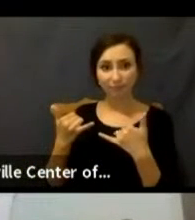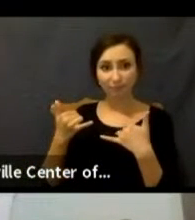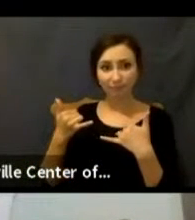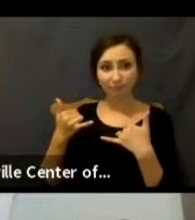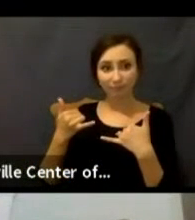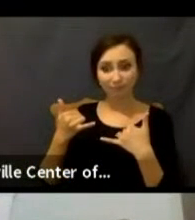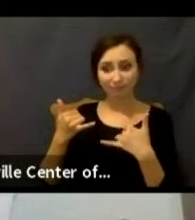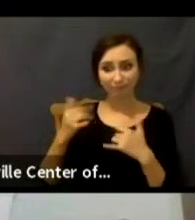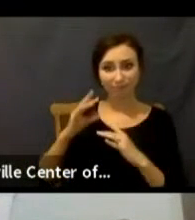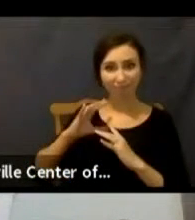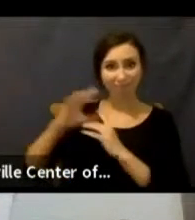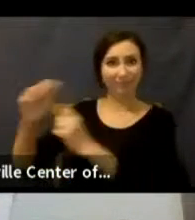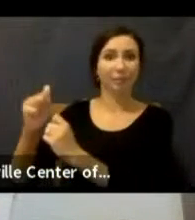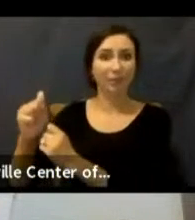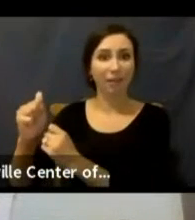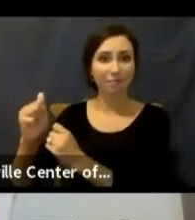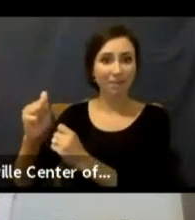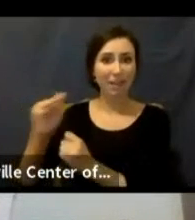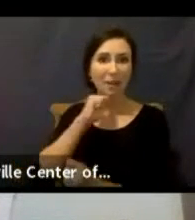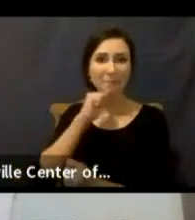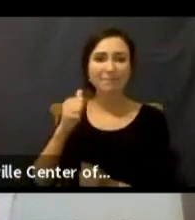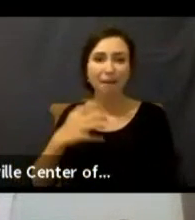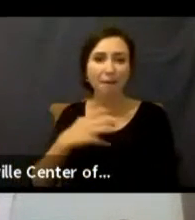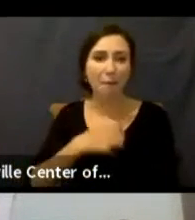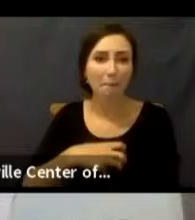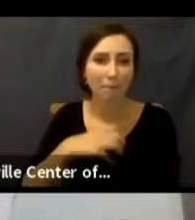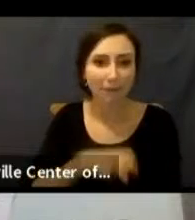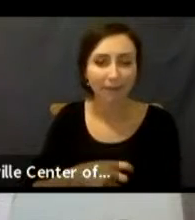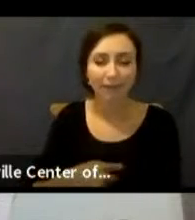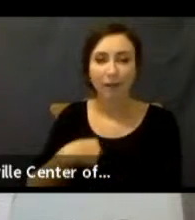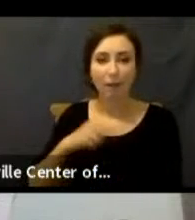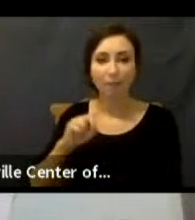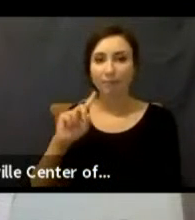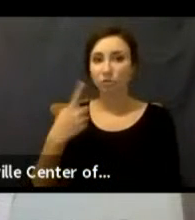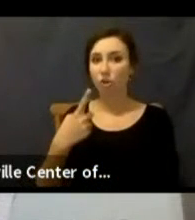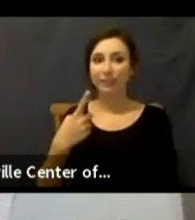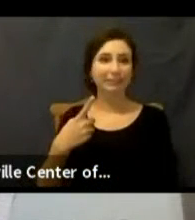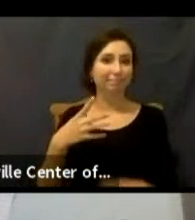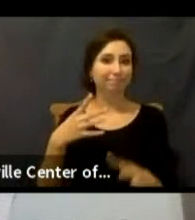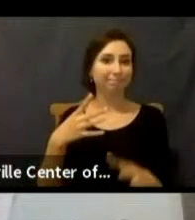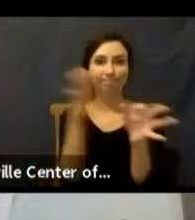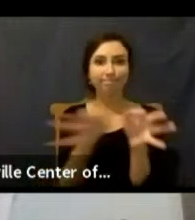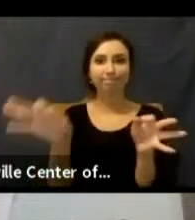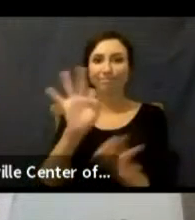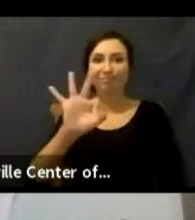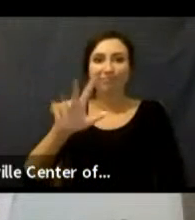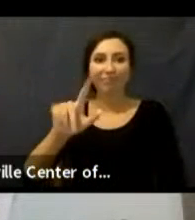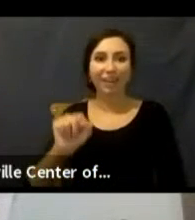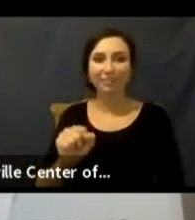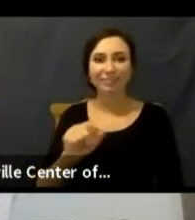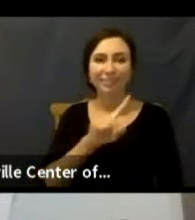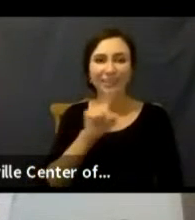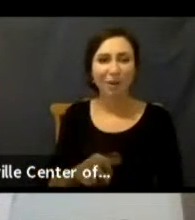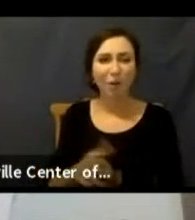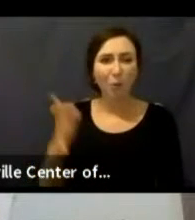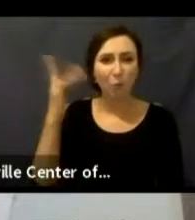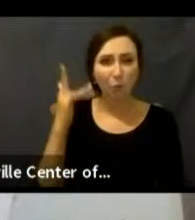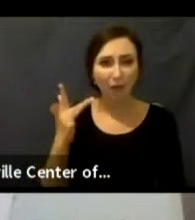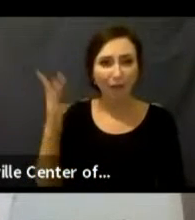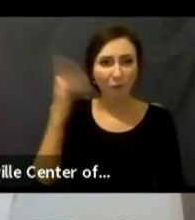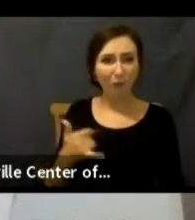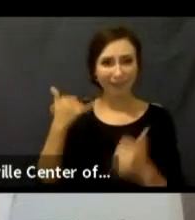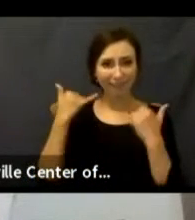taken away from us. And I'm not complaining. I'm simply stating the facts and asking why. Why is it